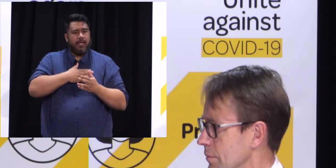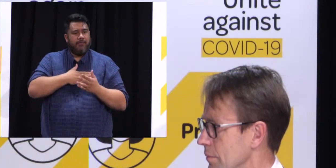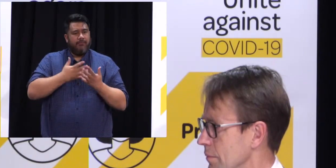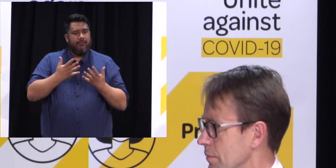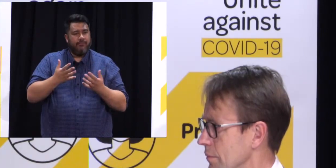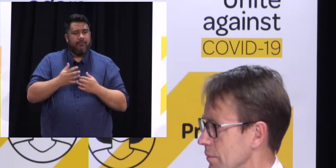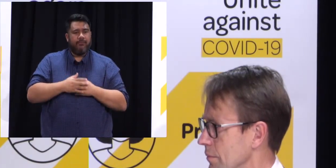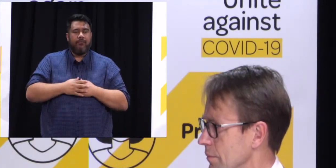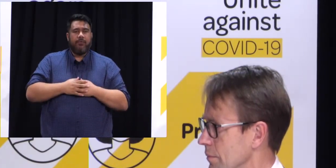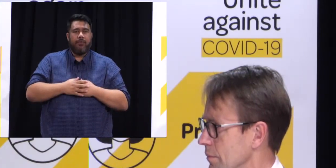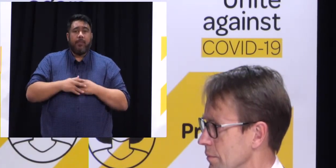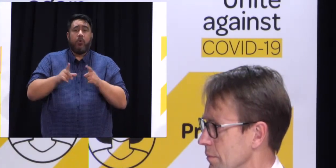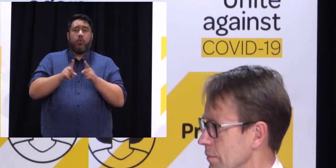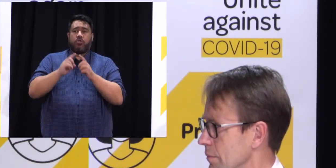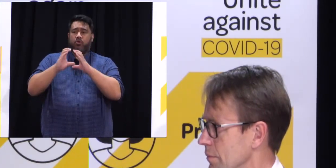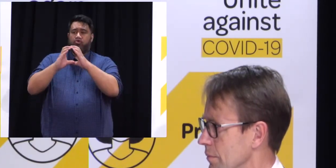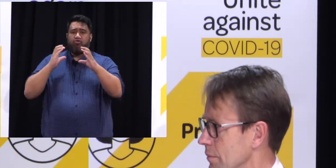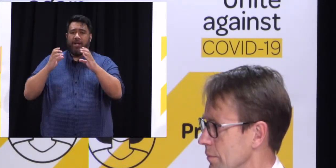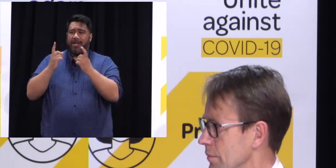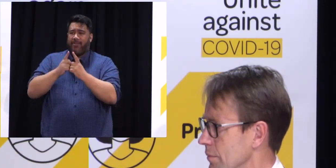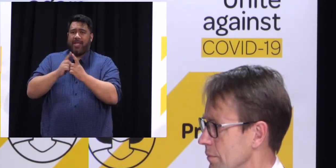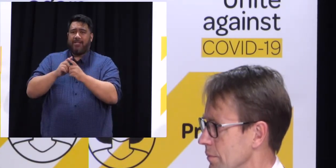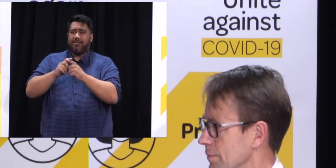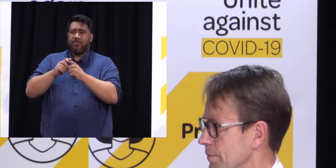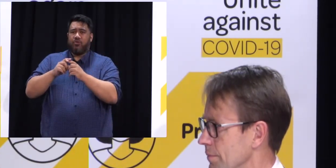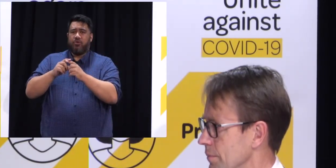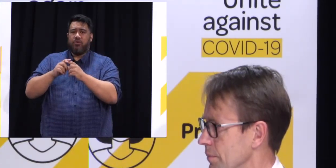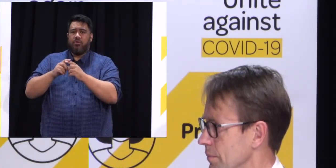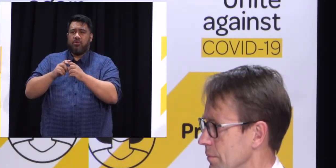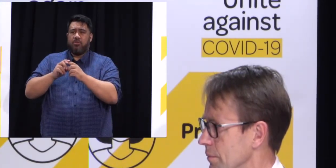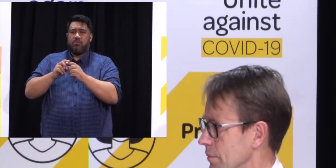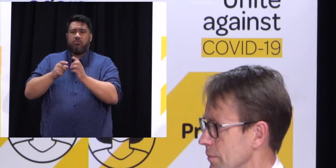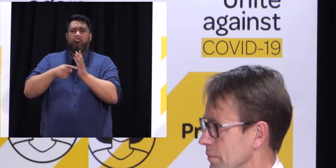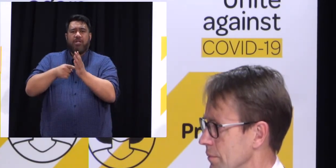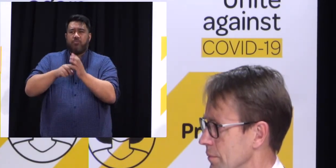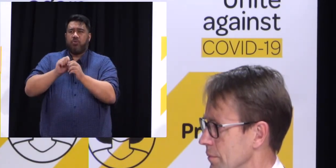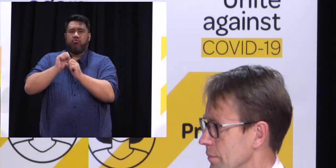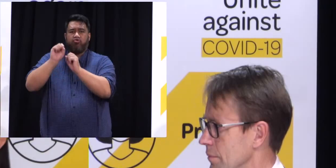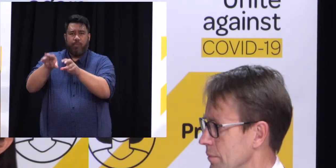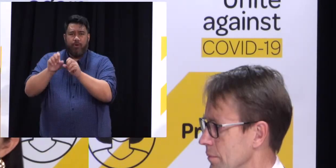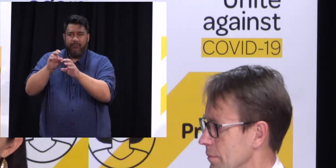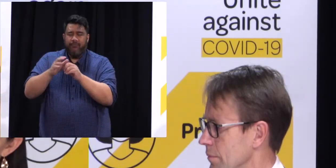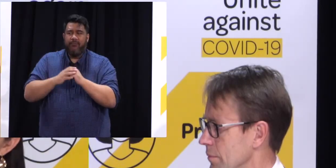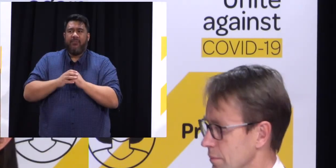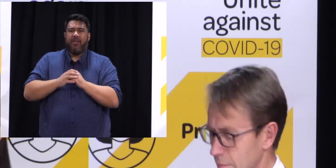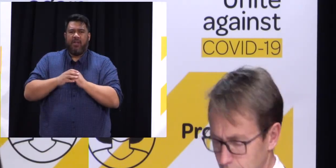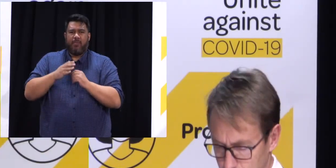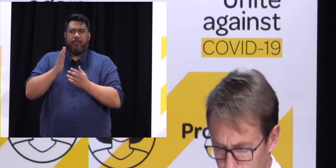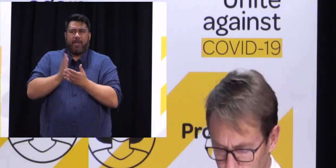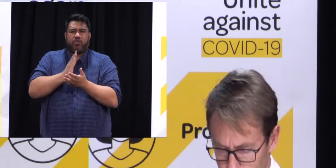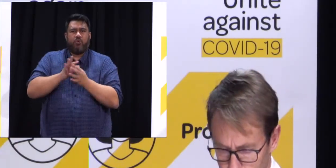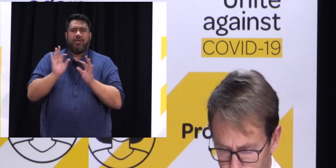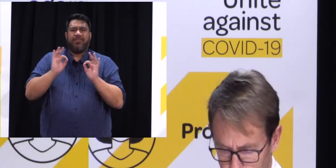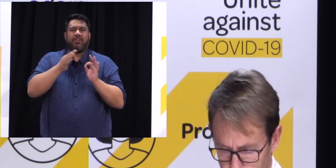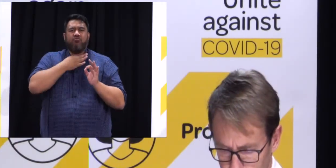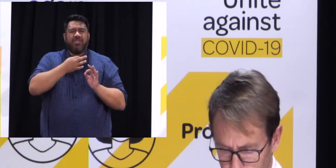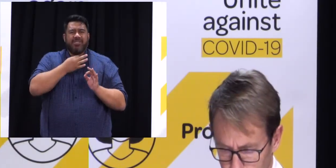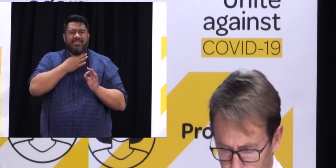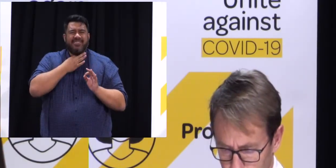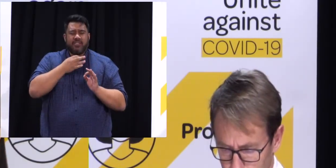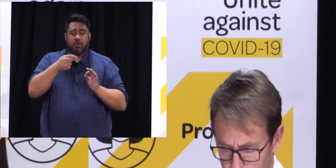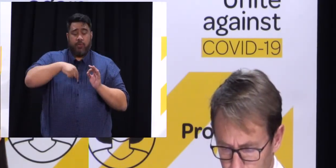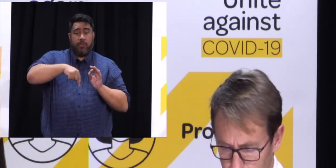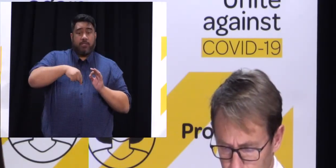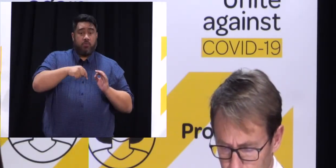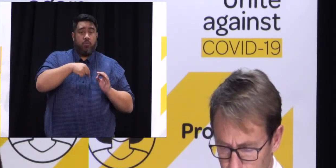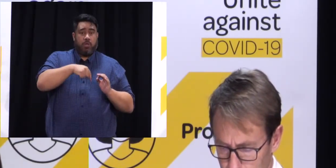logistical supply chains don't pose risk to themselves and others? So those are all things that over the course of this week we're continuing to do planning